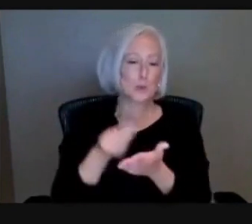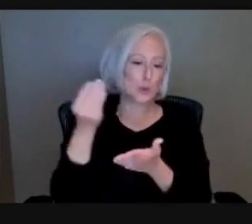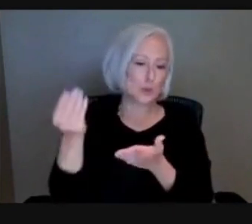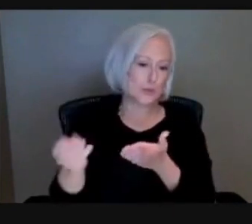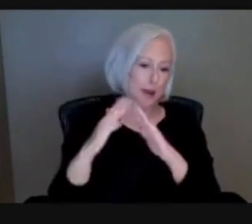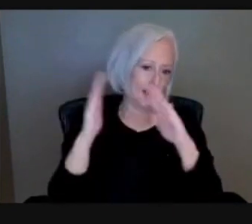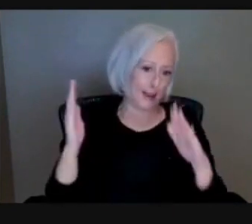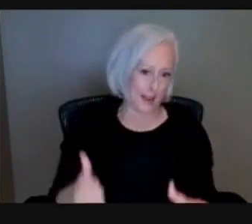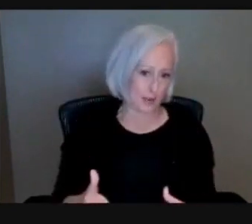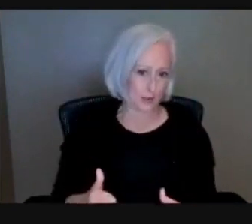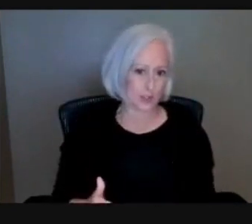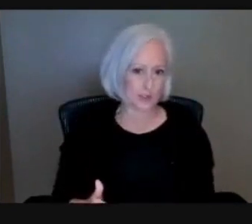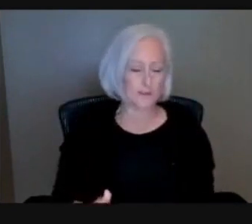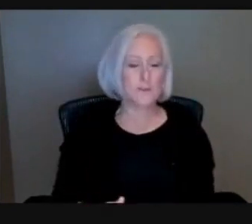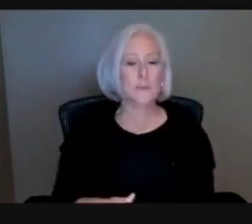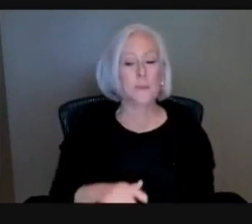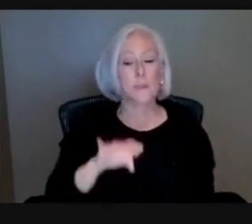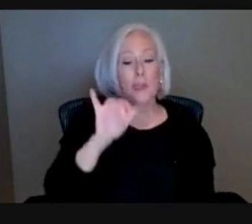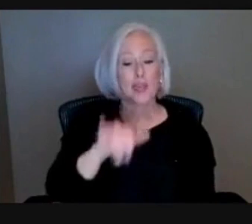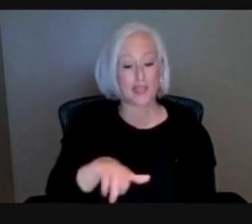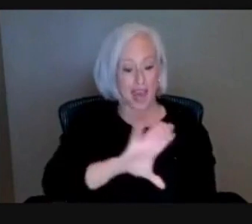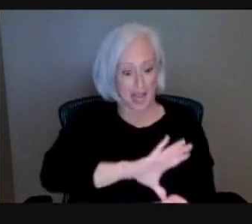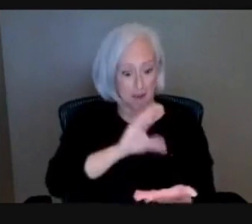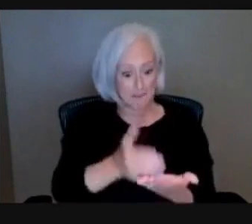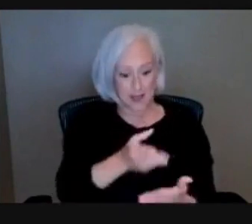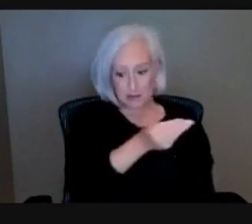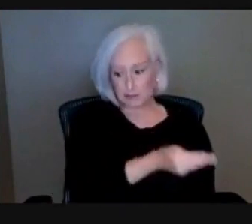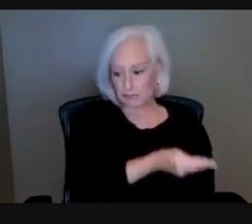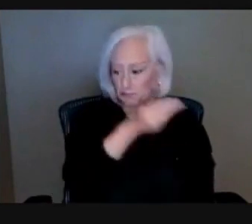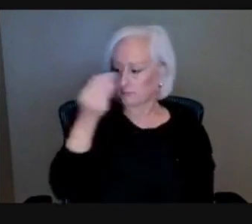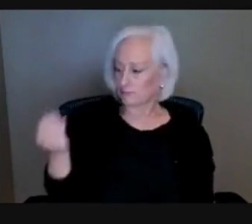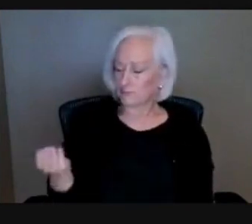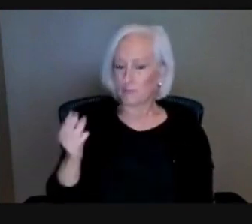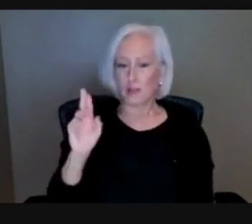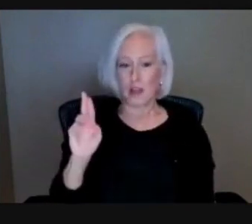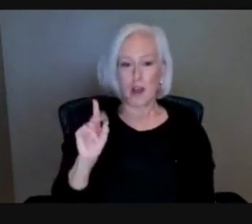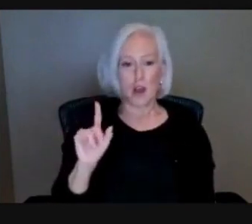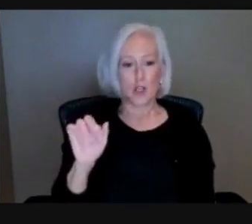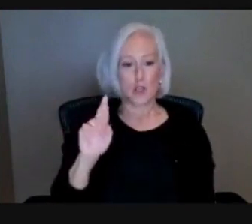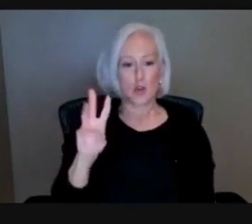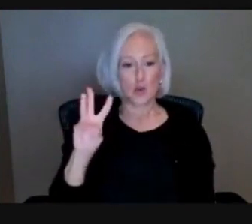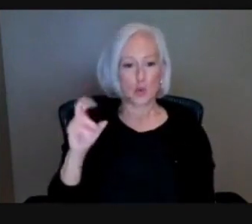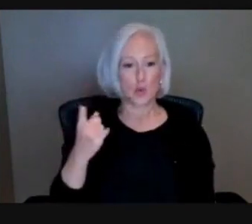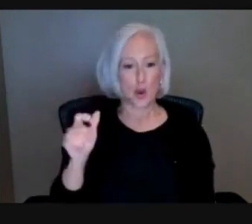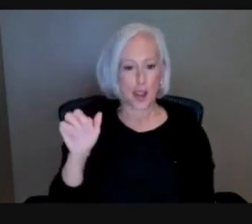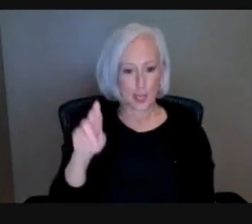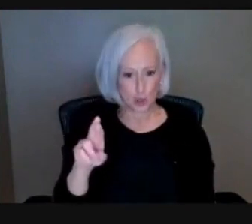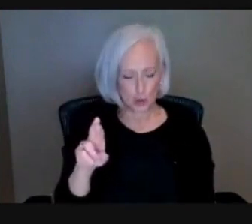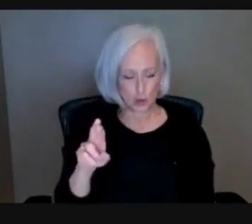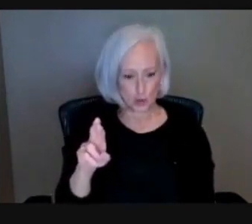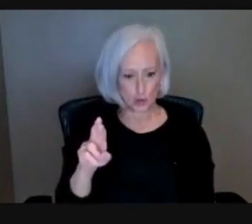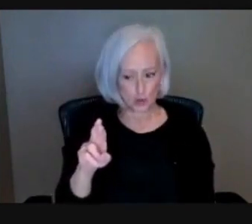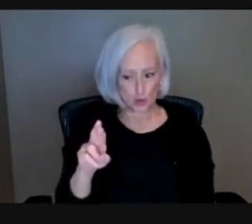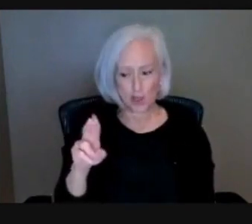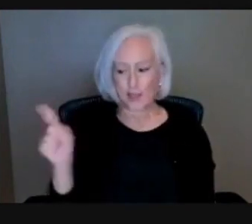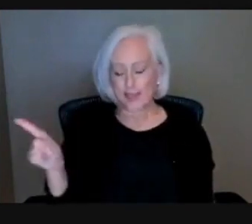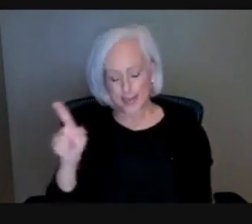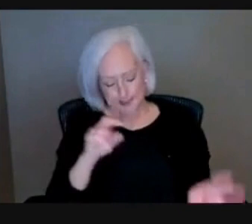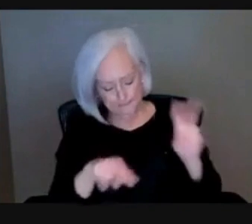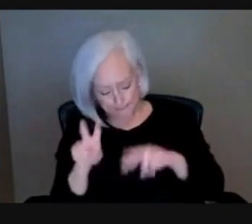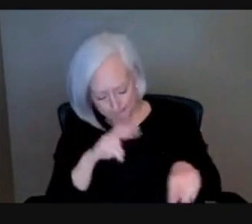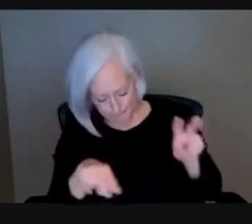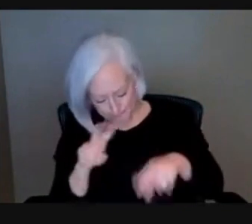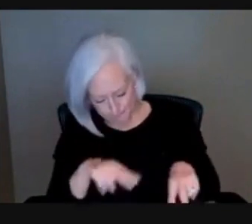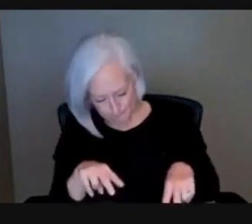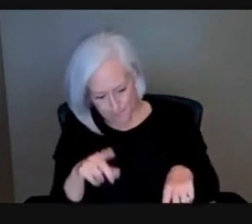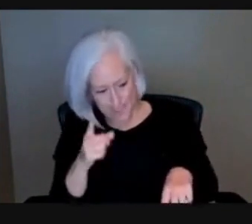we submit that over to our underwriter. Our underwriter then determines, agrees with us and says, hey, your income calculation was spot